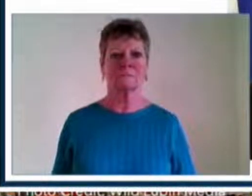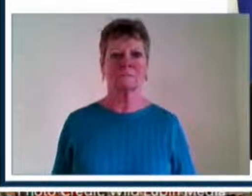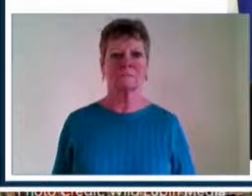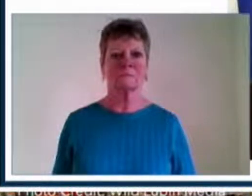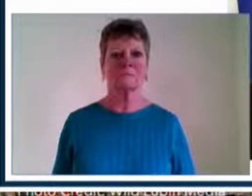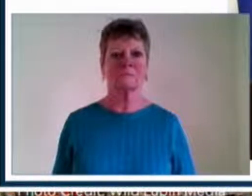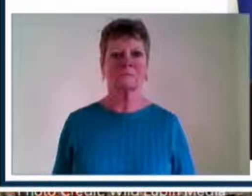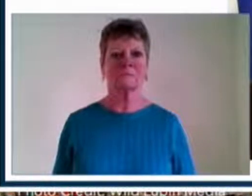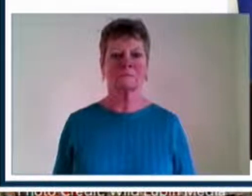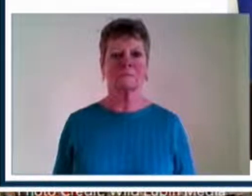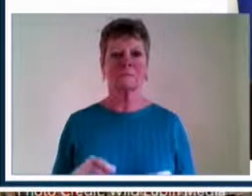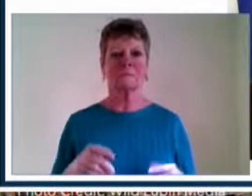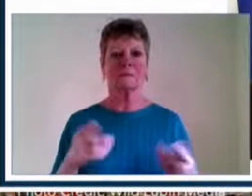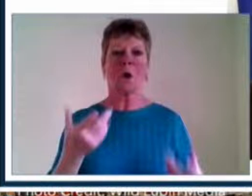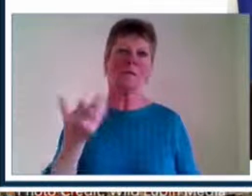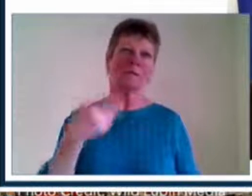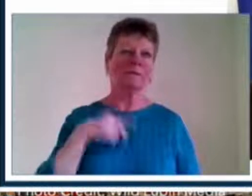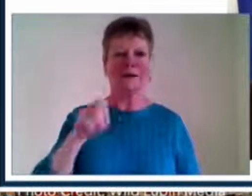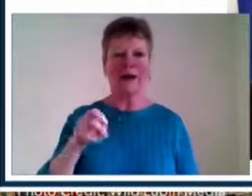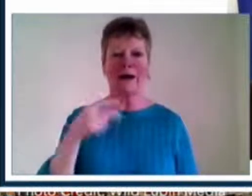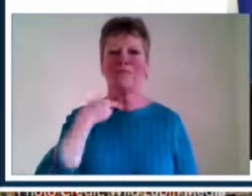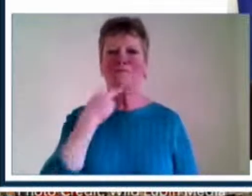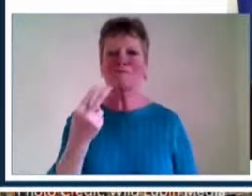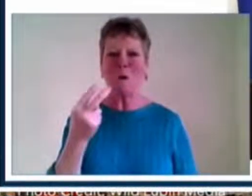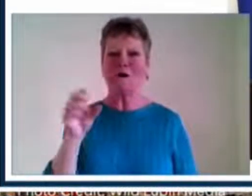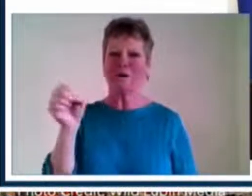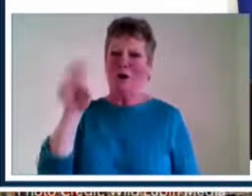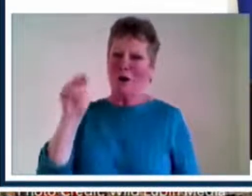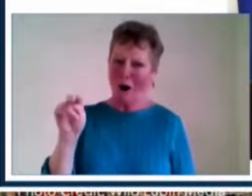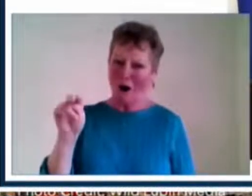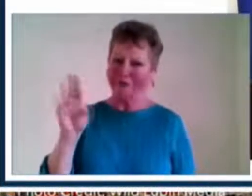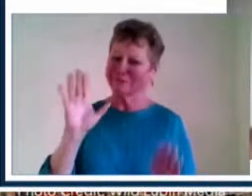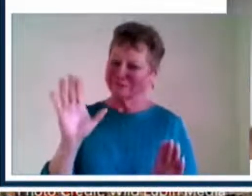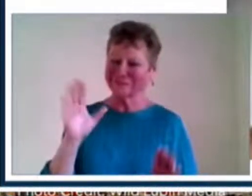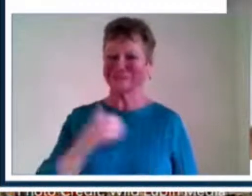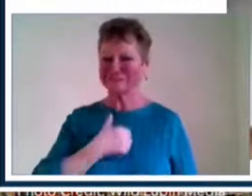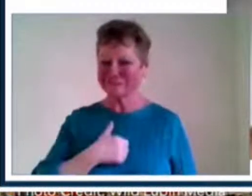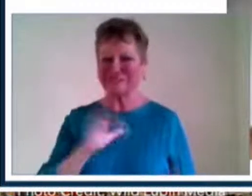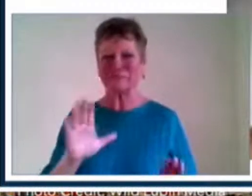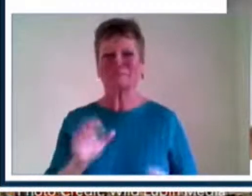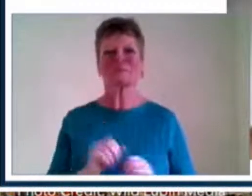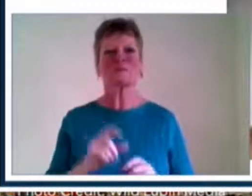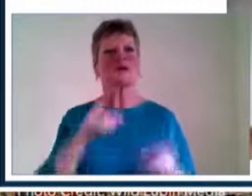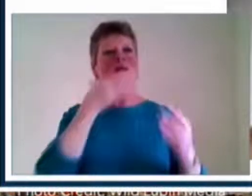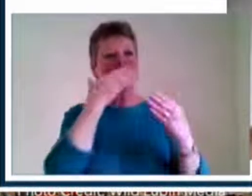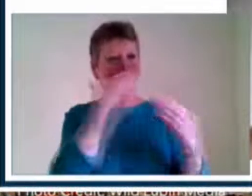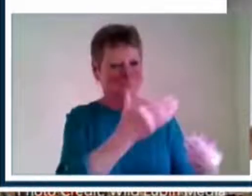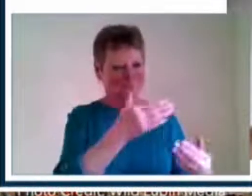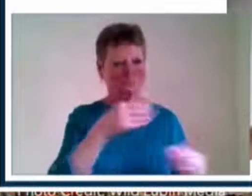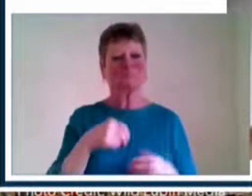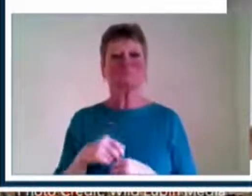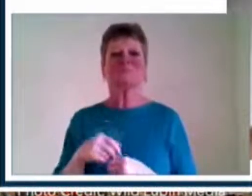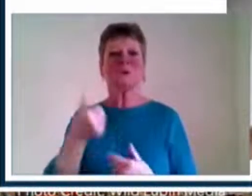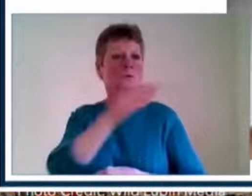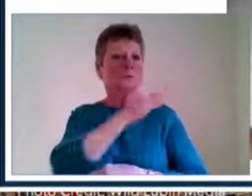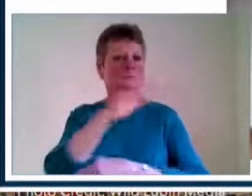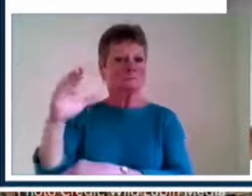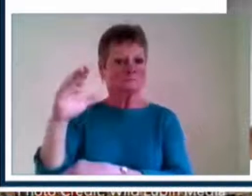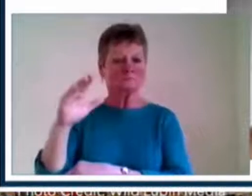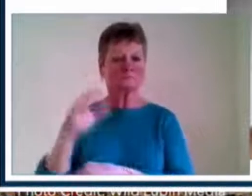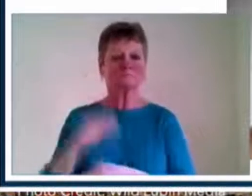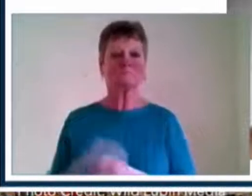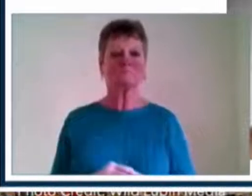It helps if you come unmuted before you start to speak. So thank you, Premier, and good afternoon, everyone.